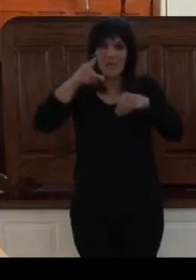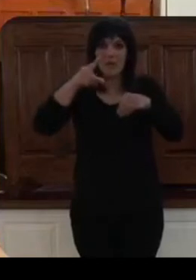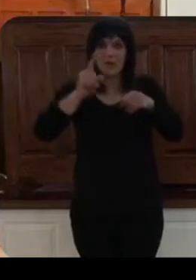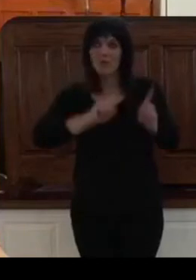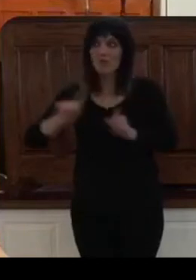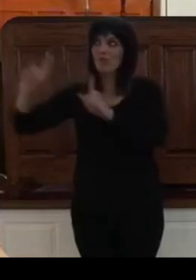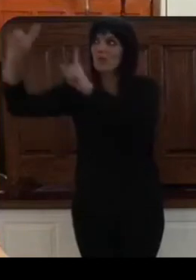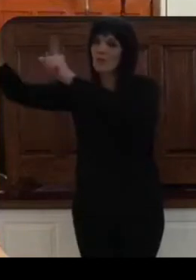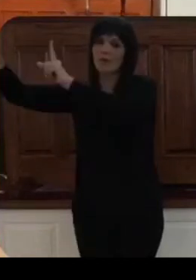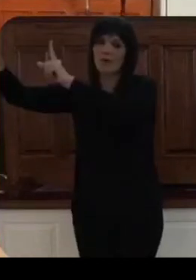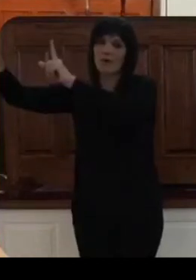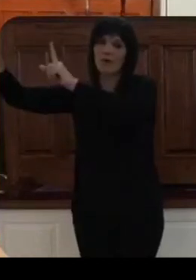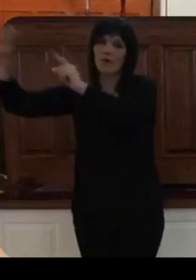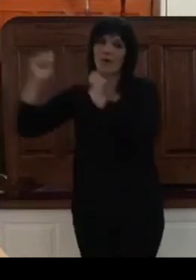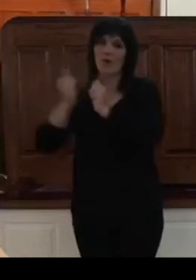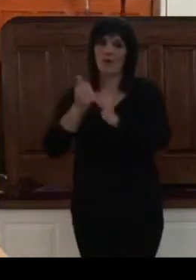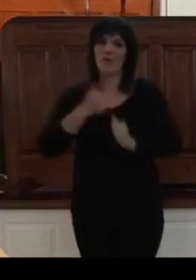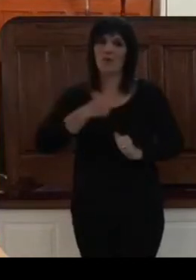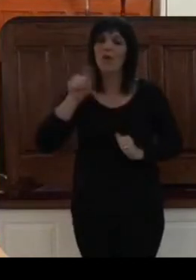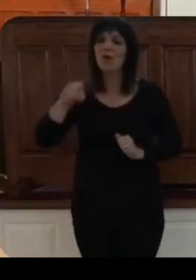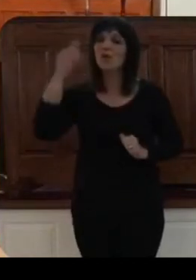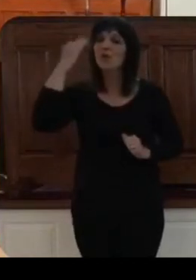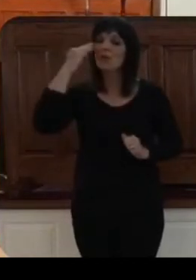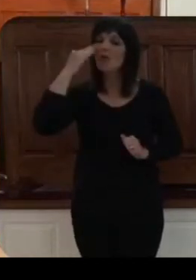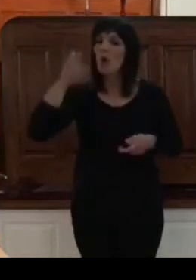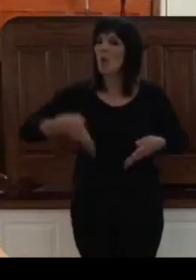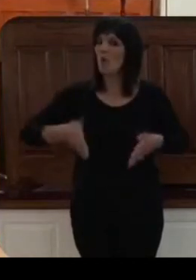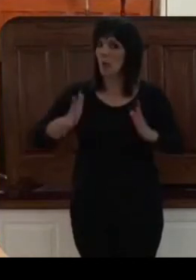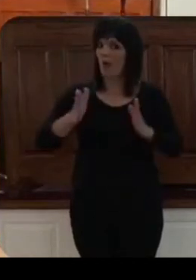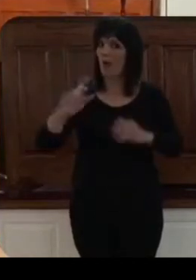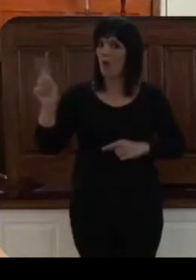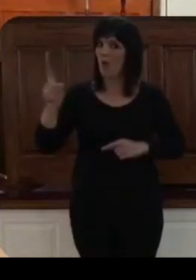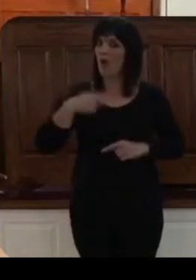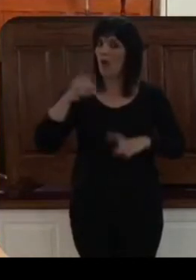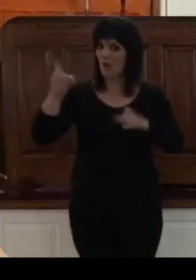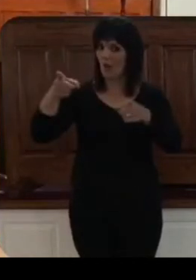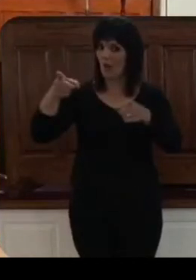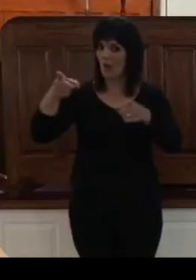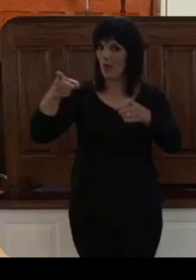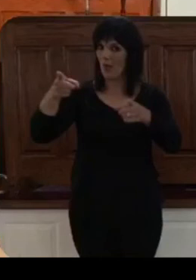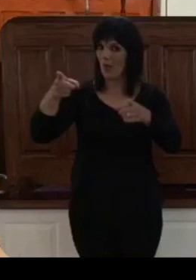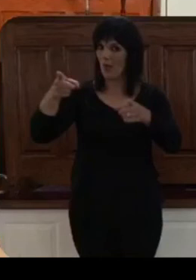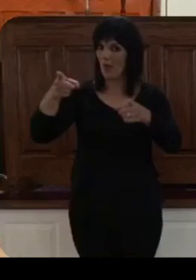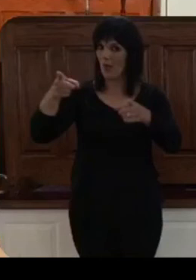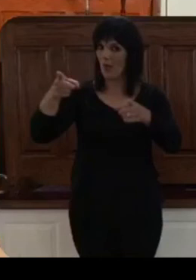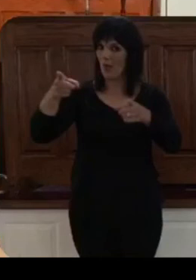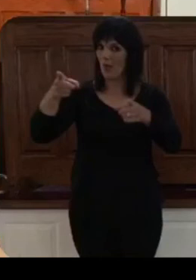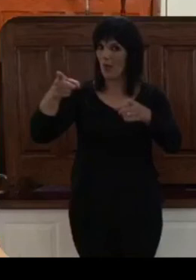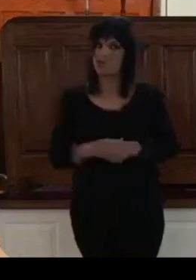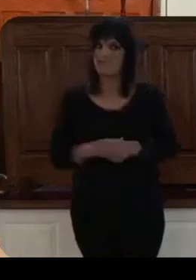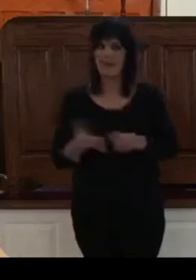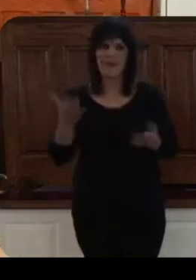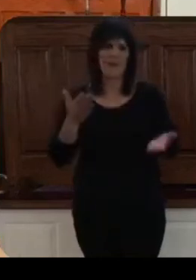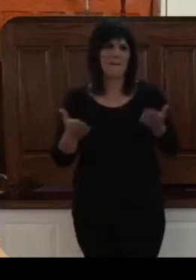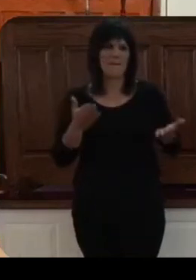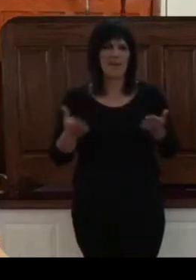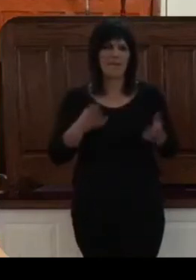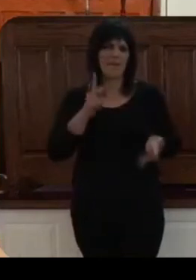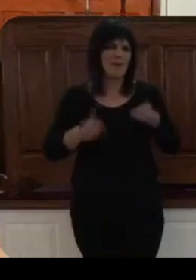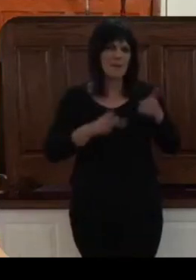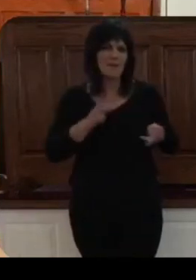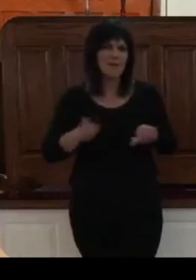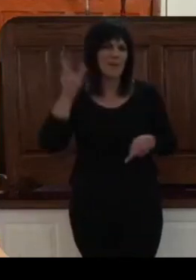am. You know the way to the place where I'm going." Well, there's probably people that are listening here, or maybe even